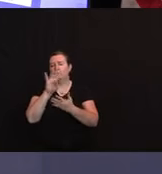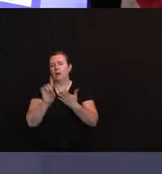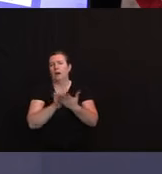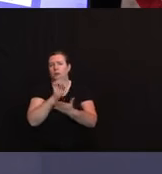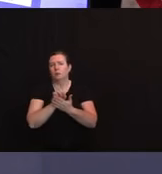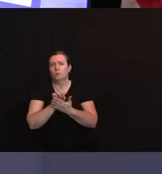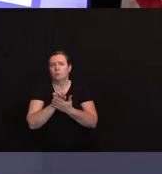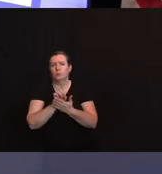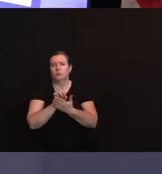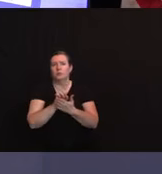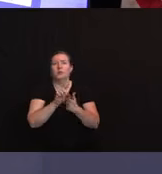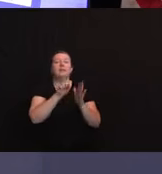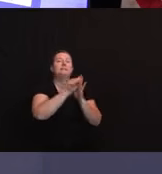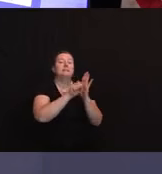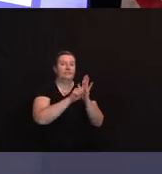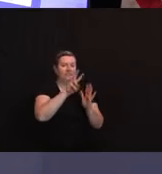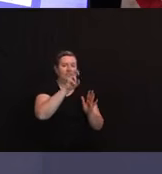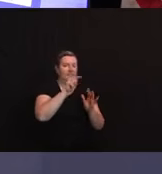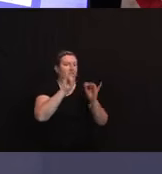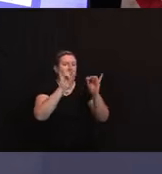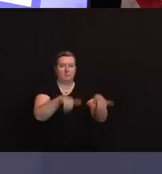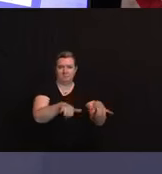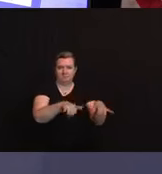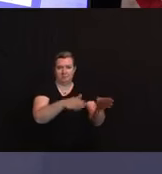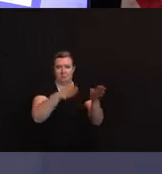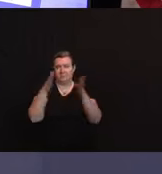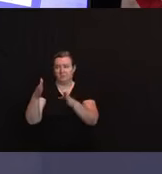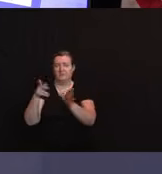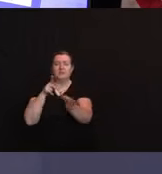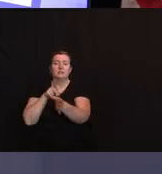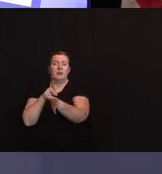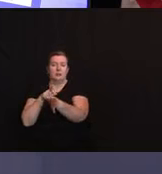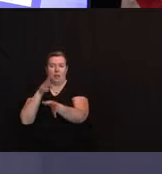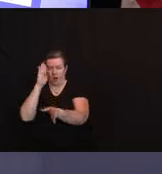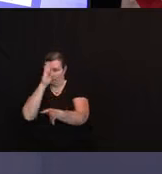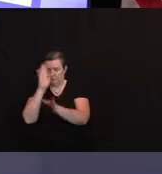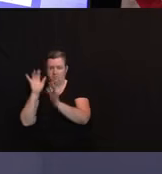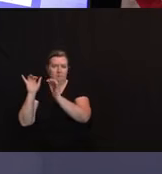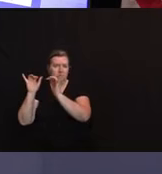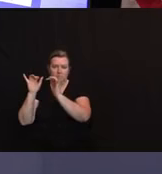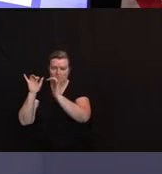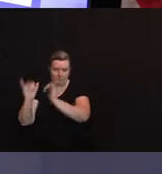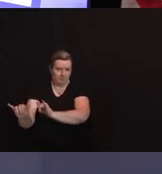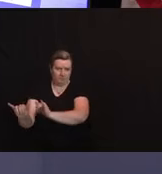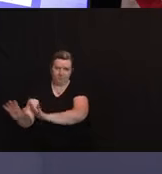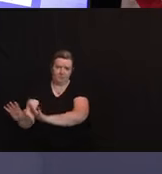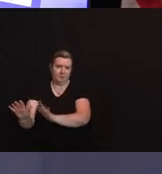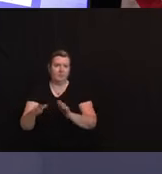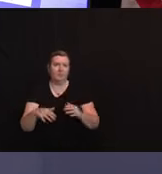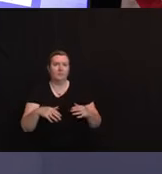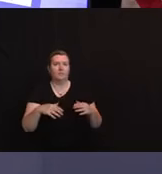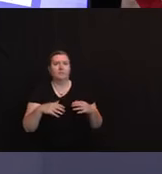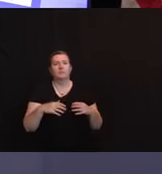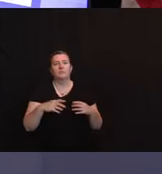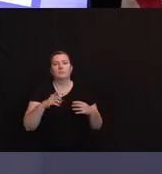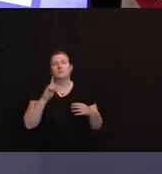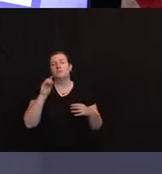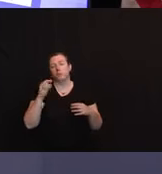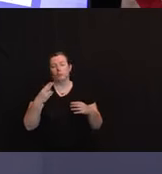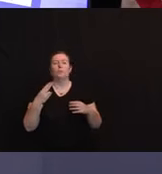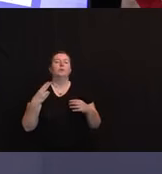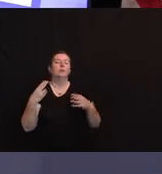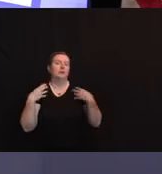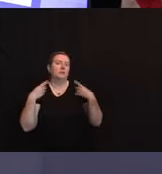the psychiatric hospitals. The department is still receiving problems with the downloading